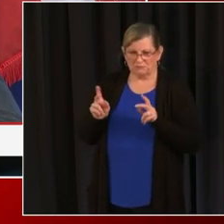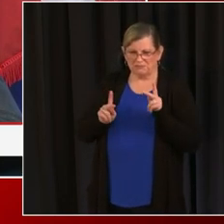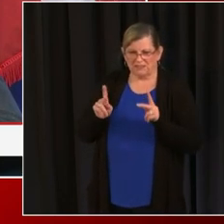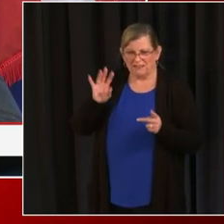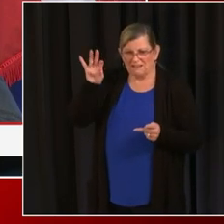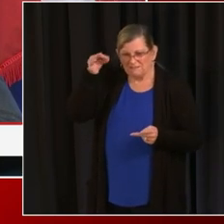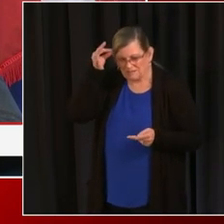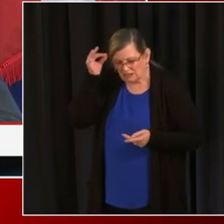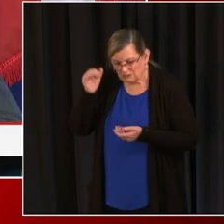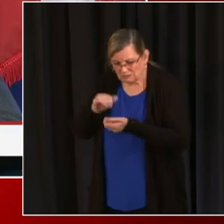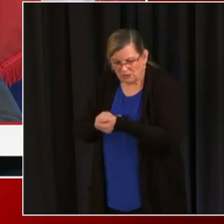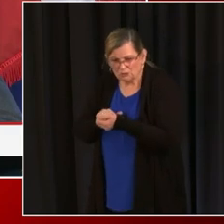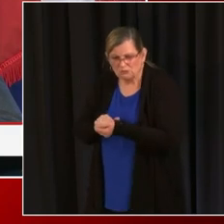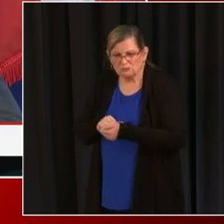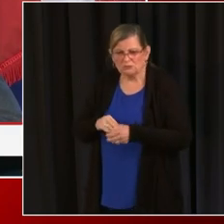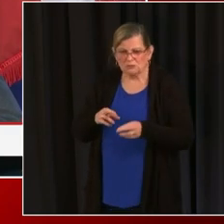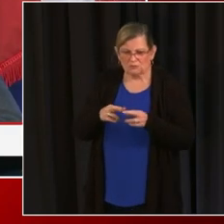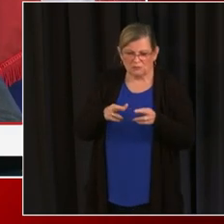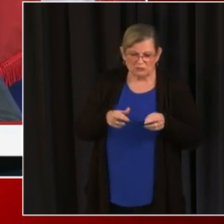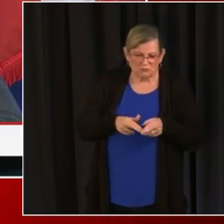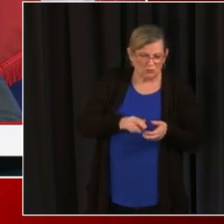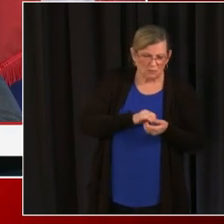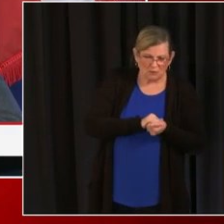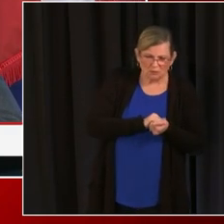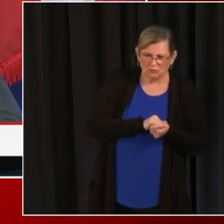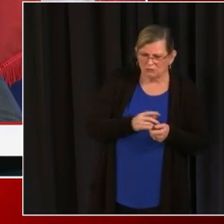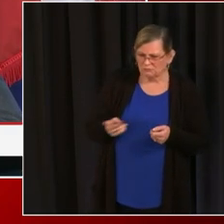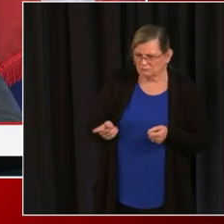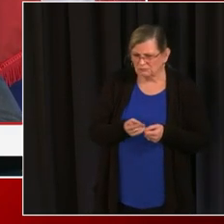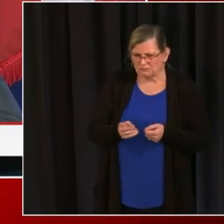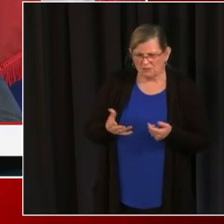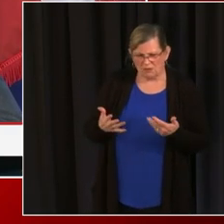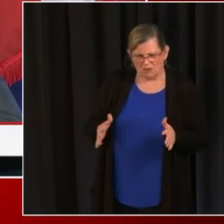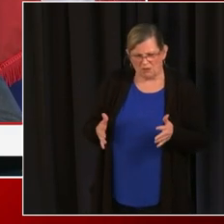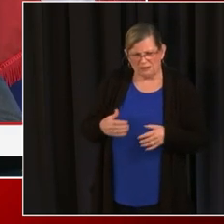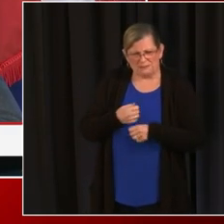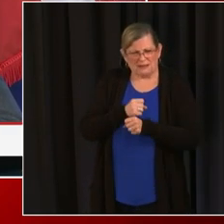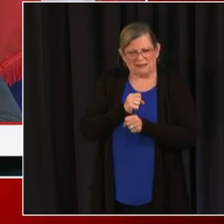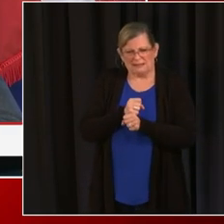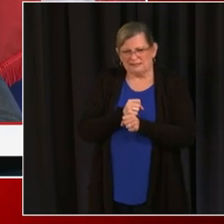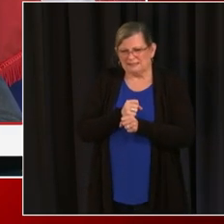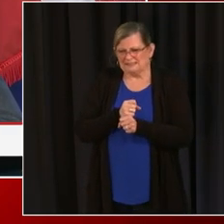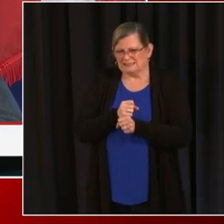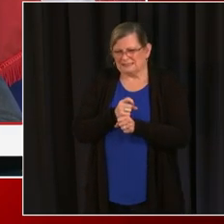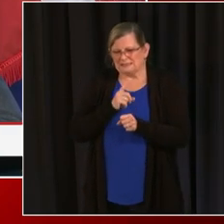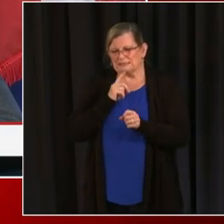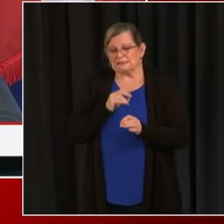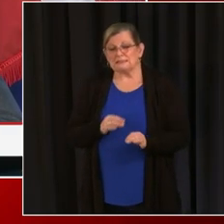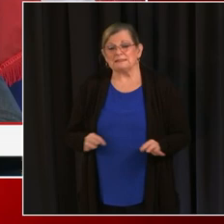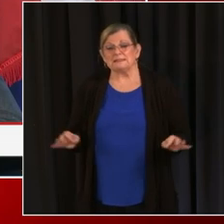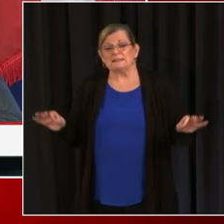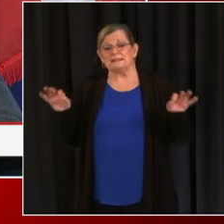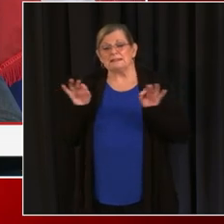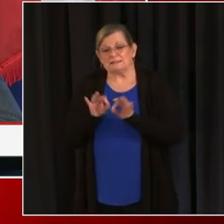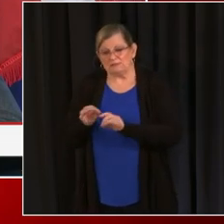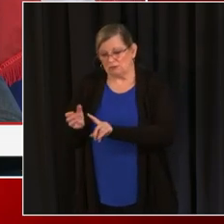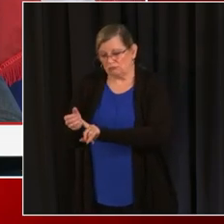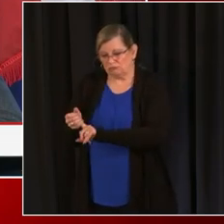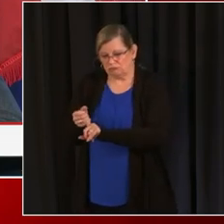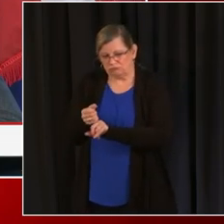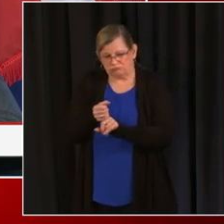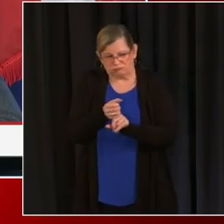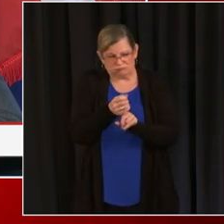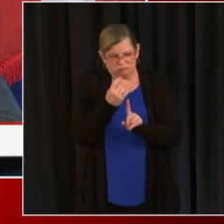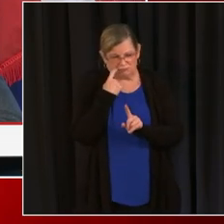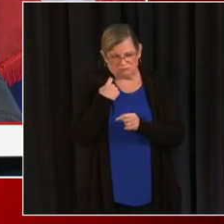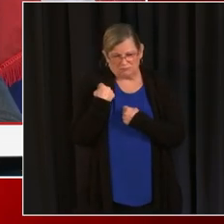federal partners and regional partners. They've also made some pretty significant arrests in recent